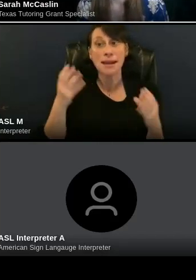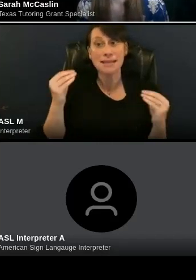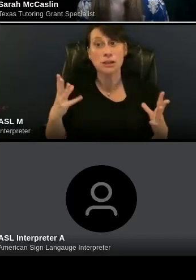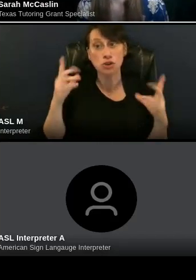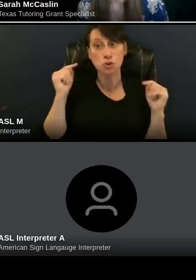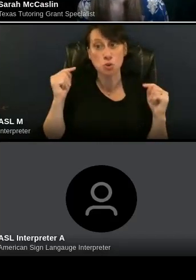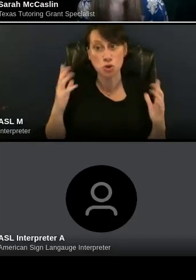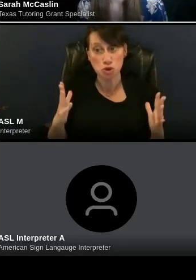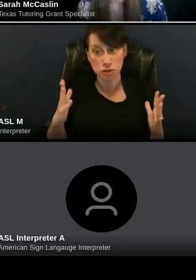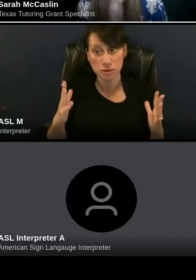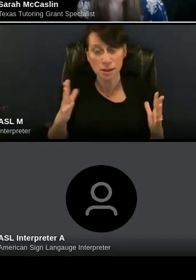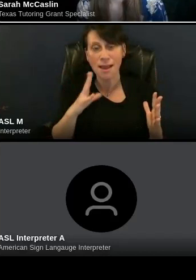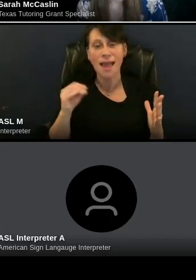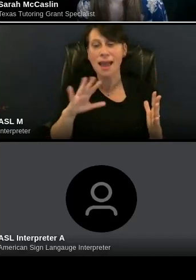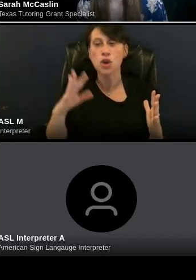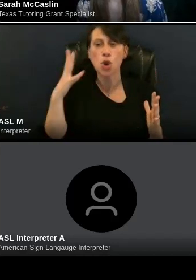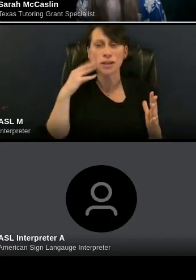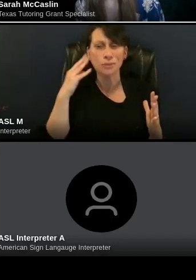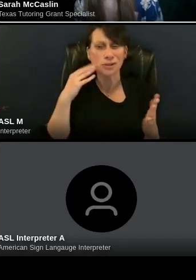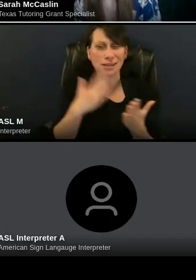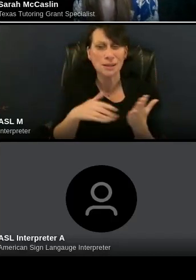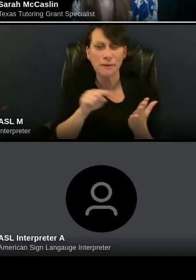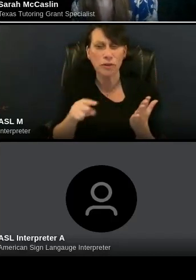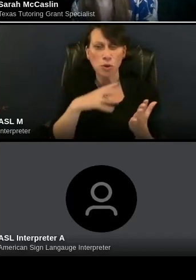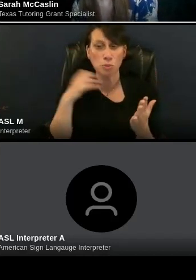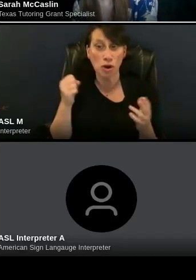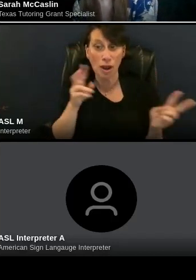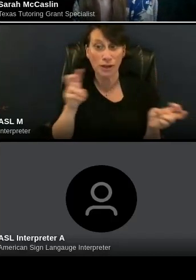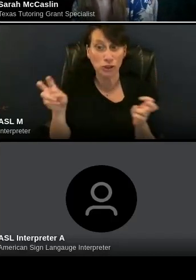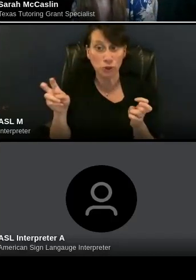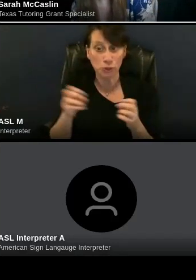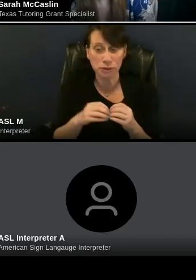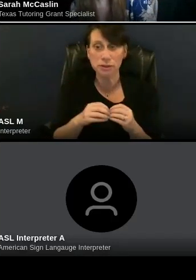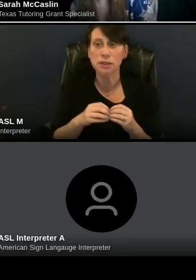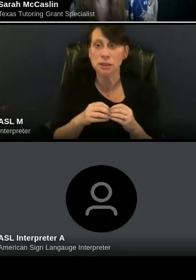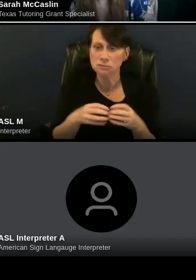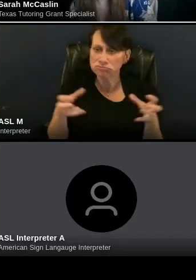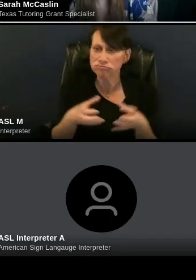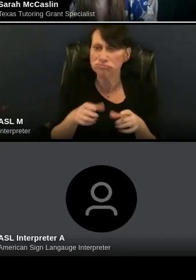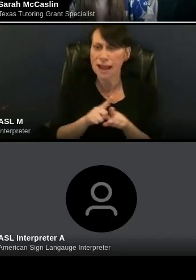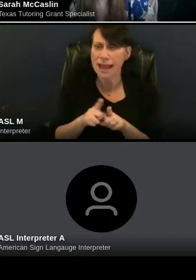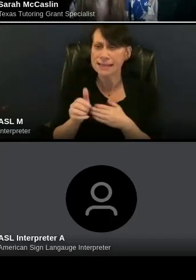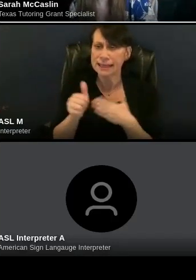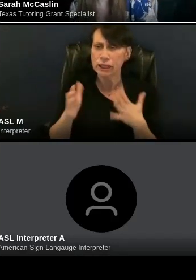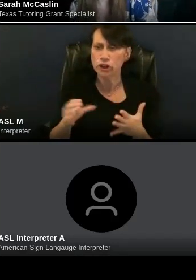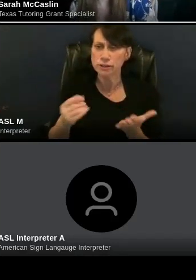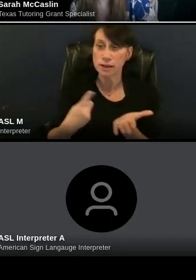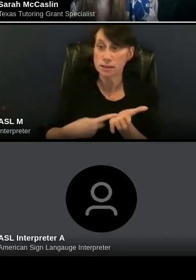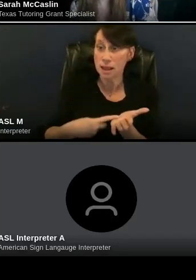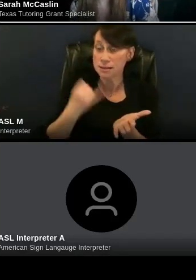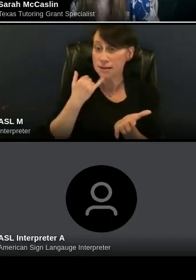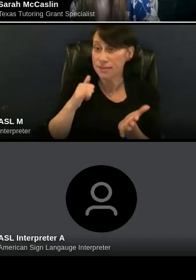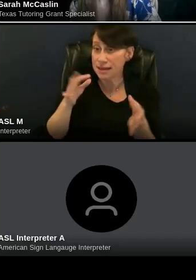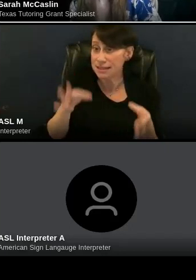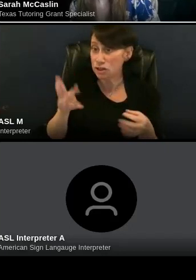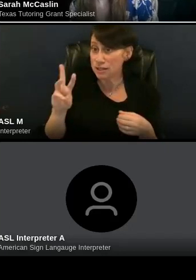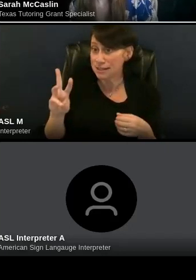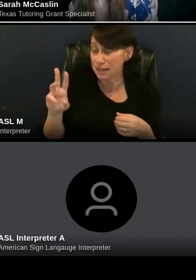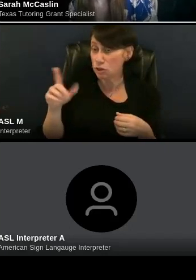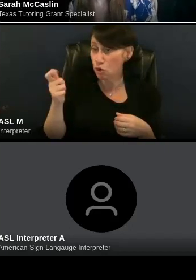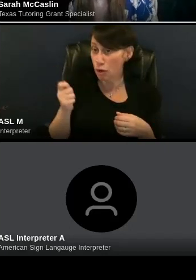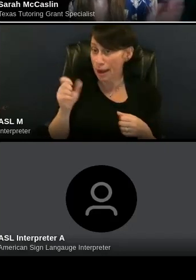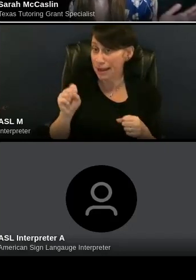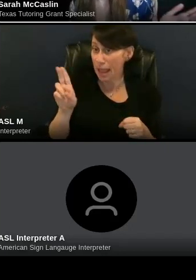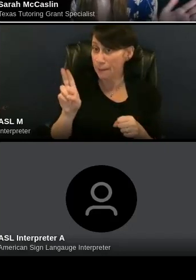tutors and you're experiencing some of those burnout issues, come together as leaders and talk about if this Decision 6 grant can